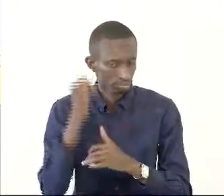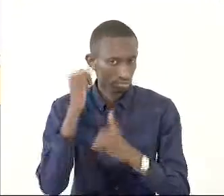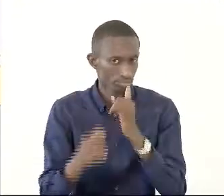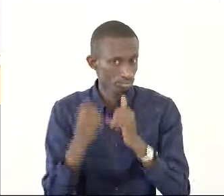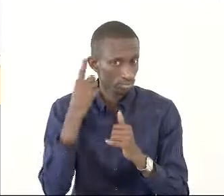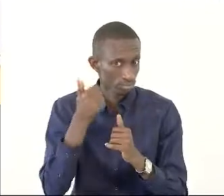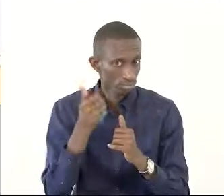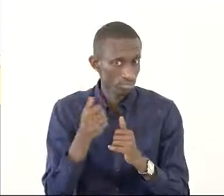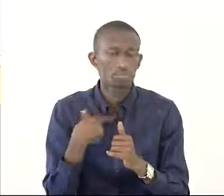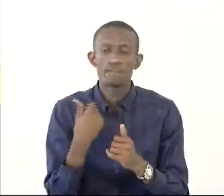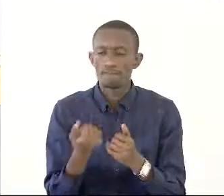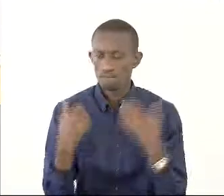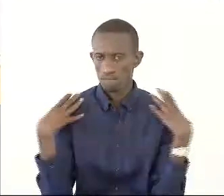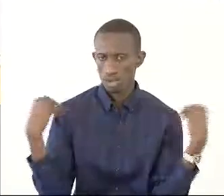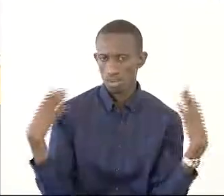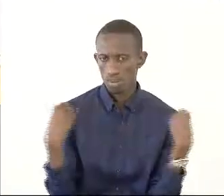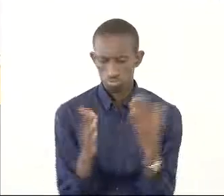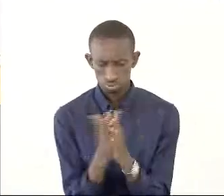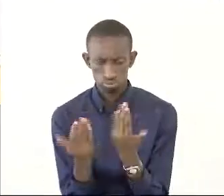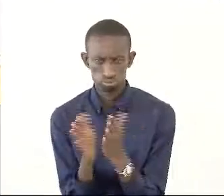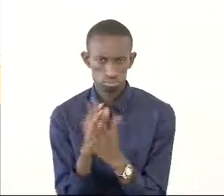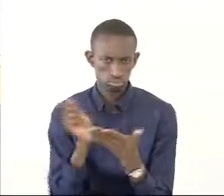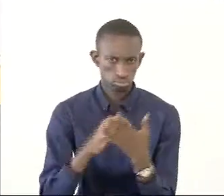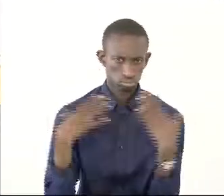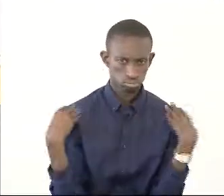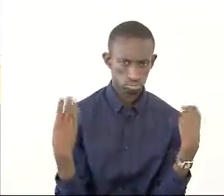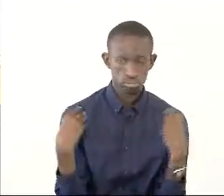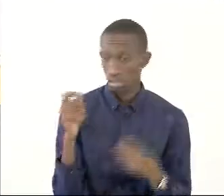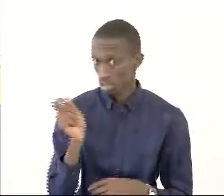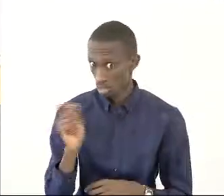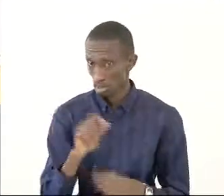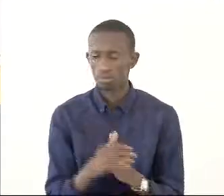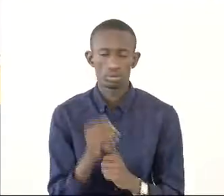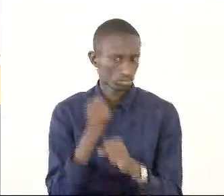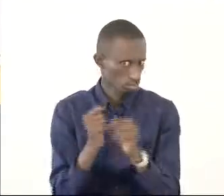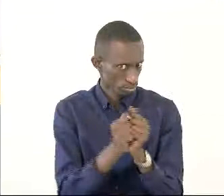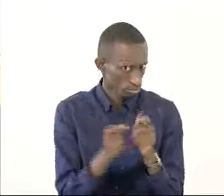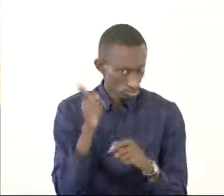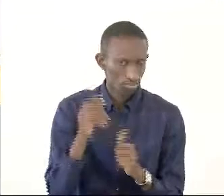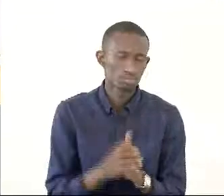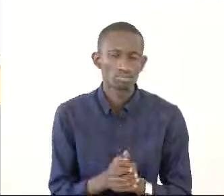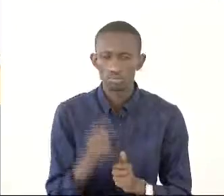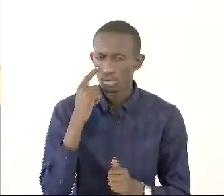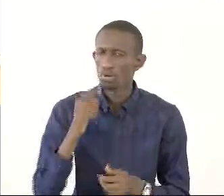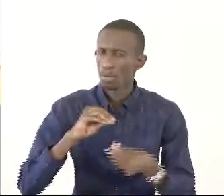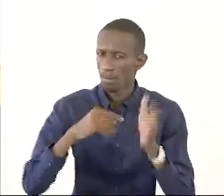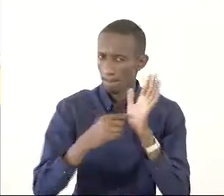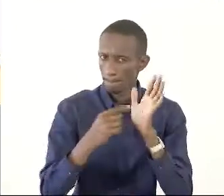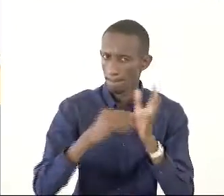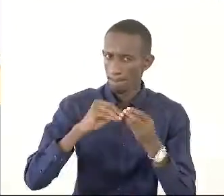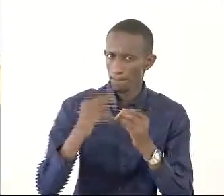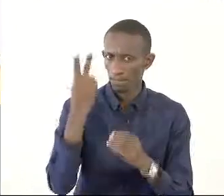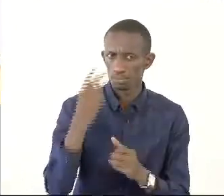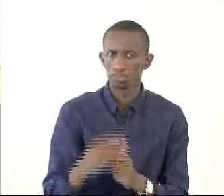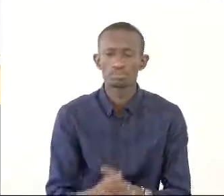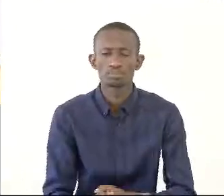you to have an exercise notebook, and also a pen and a pencil, and then we work on it. Let's go to example number 2.